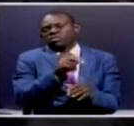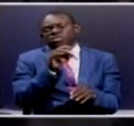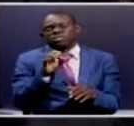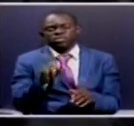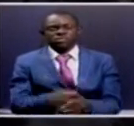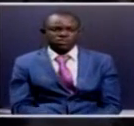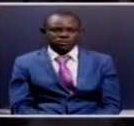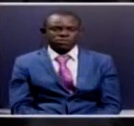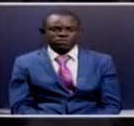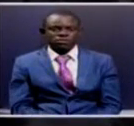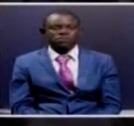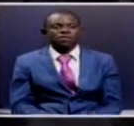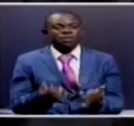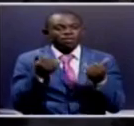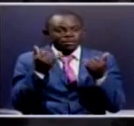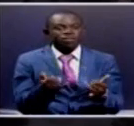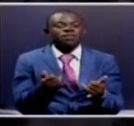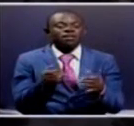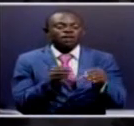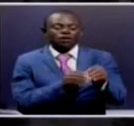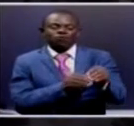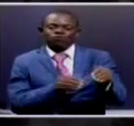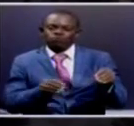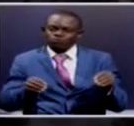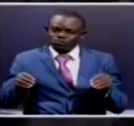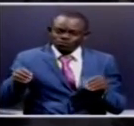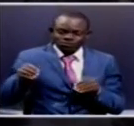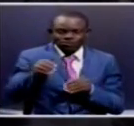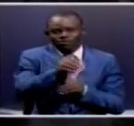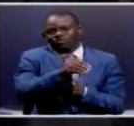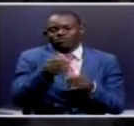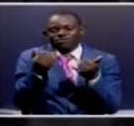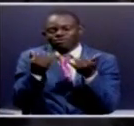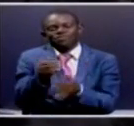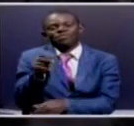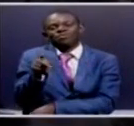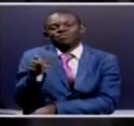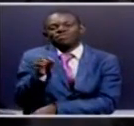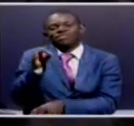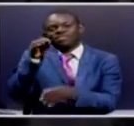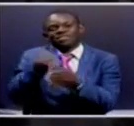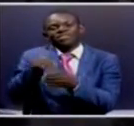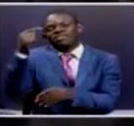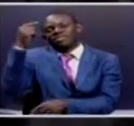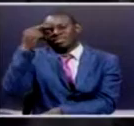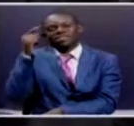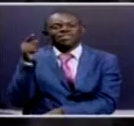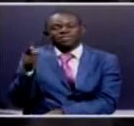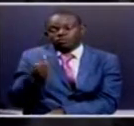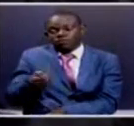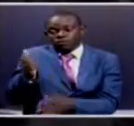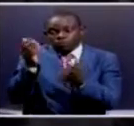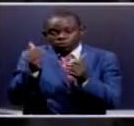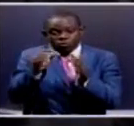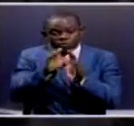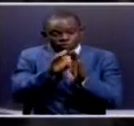that we have a situation now where we have different voices over this matter. And the voices and the